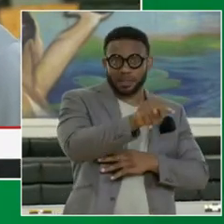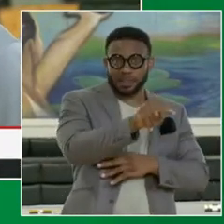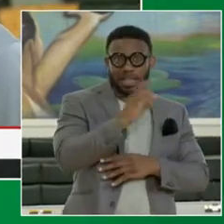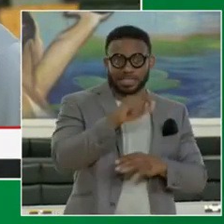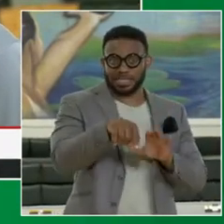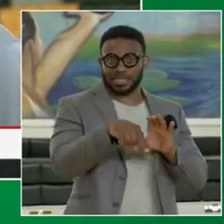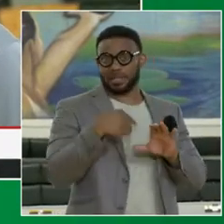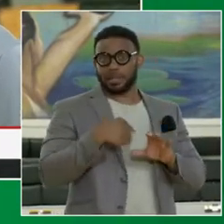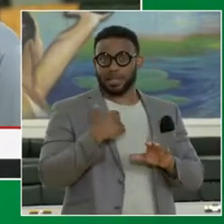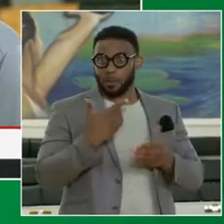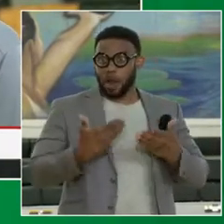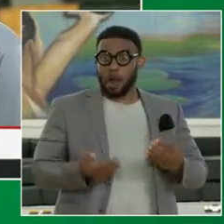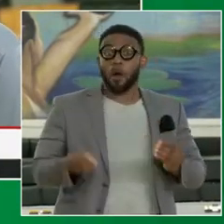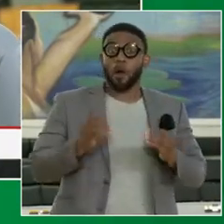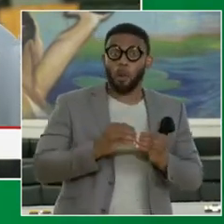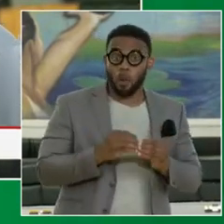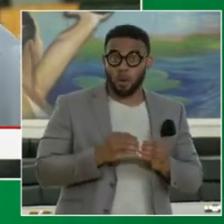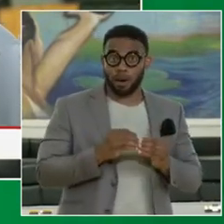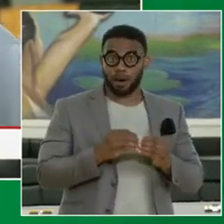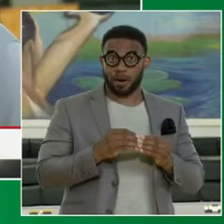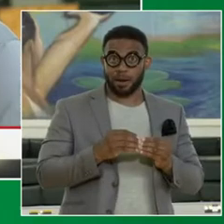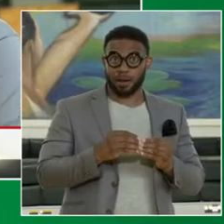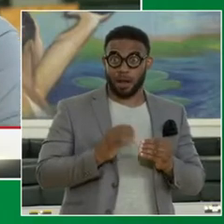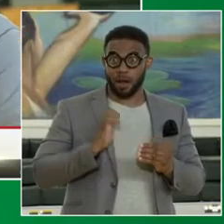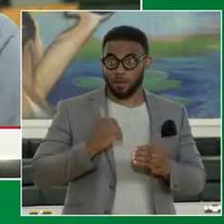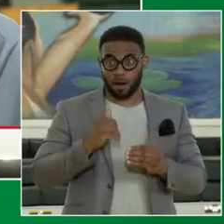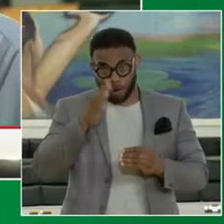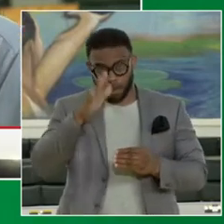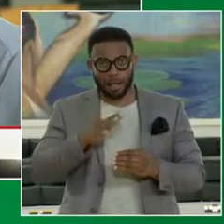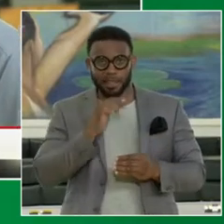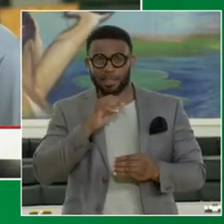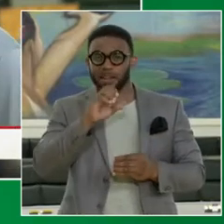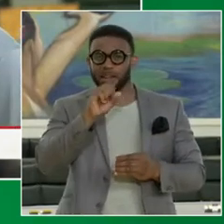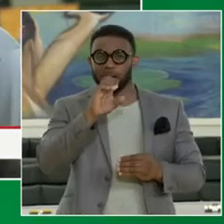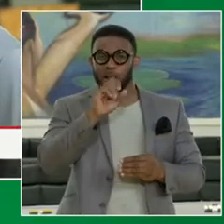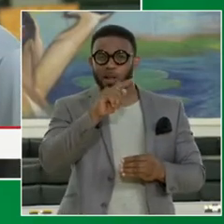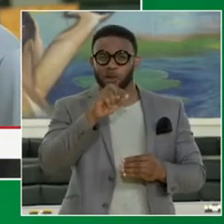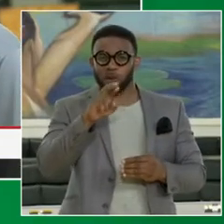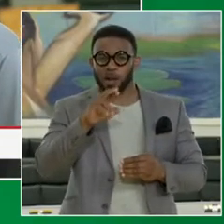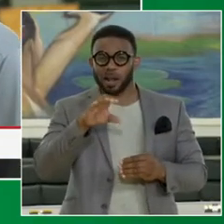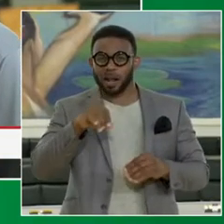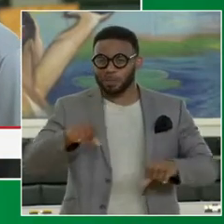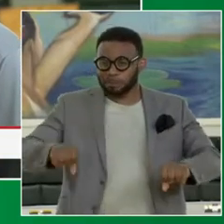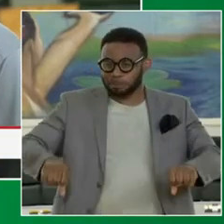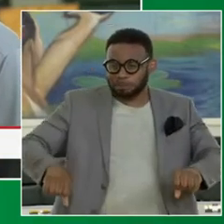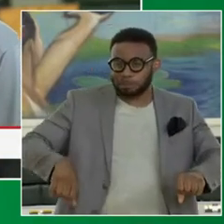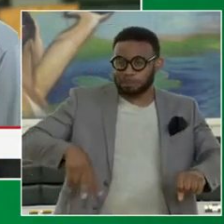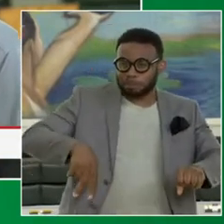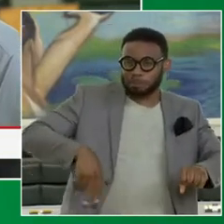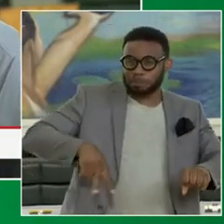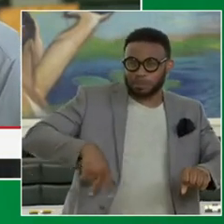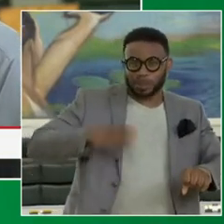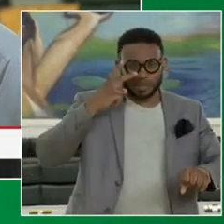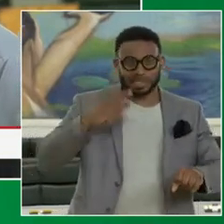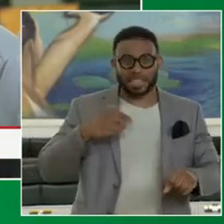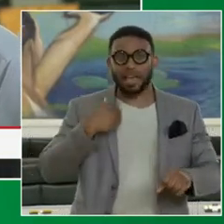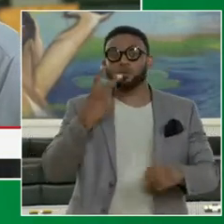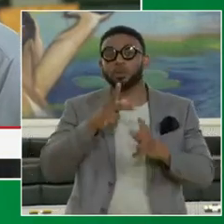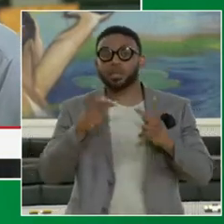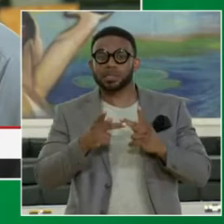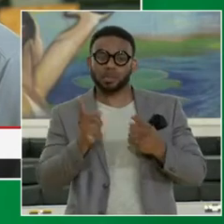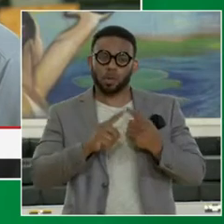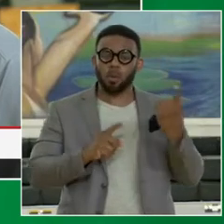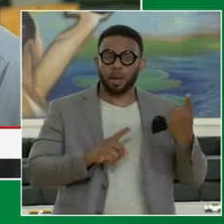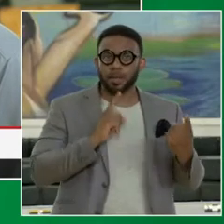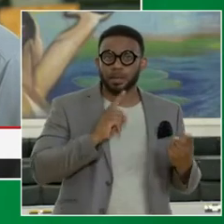of our Pathways guys. So they're a scooter company. Mm-hmm. And you've seen their scooters all around the District of Columbia. So they have 2 positions.